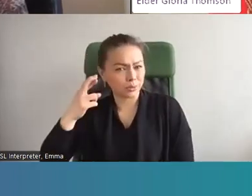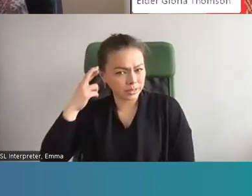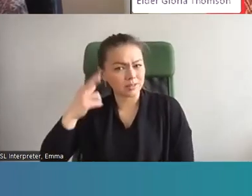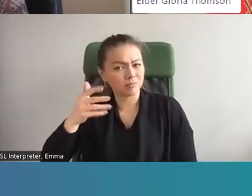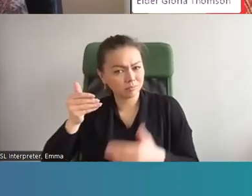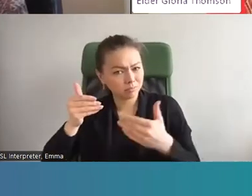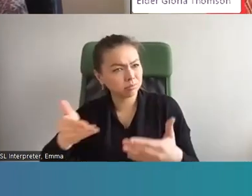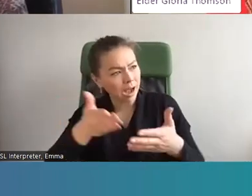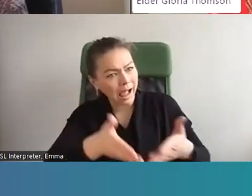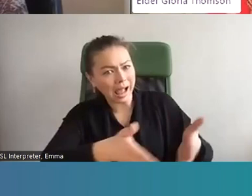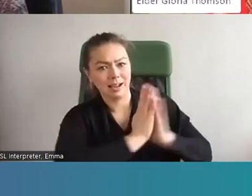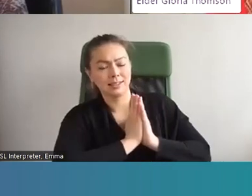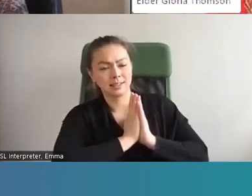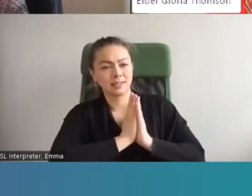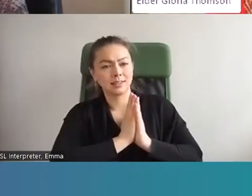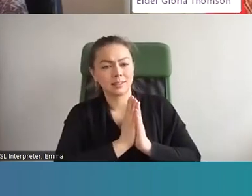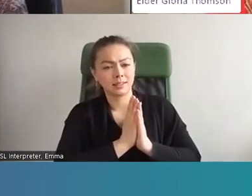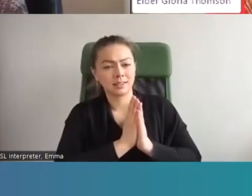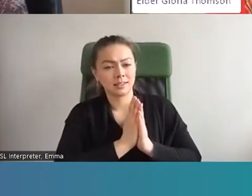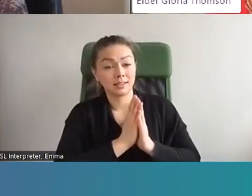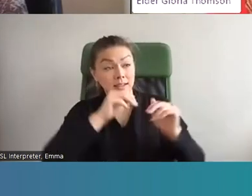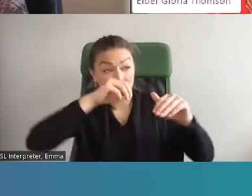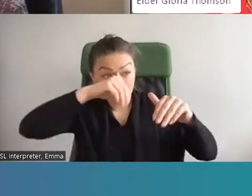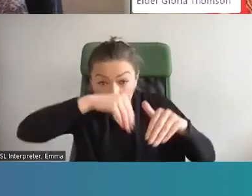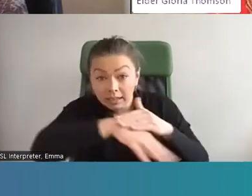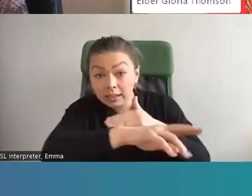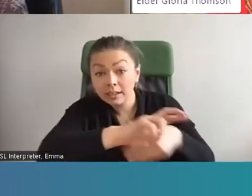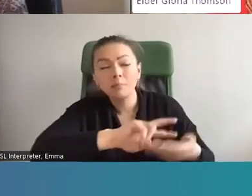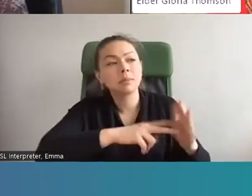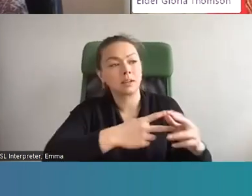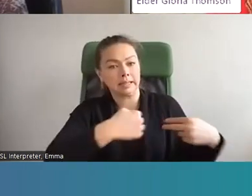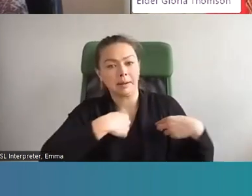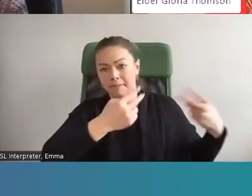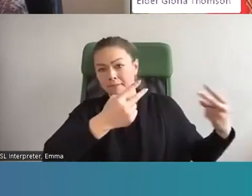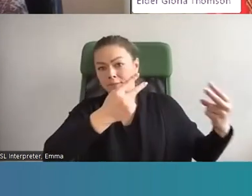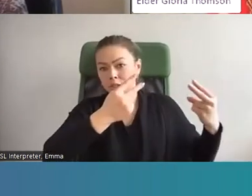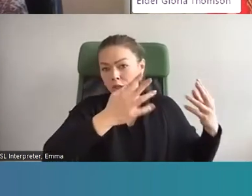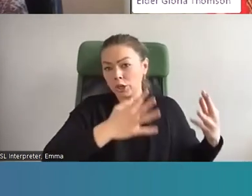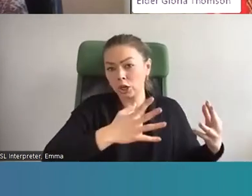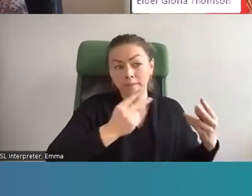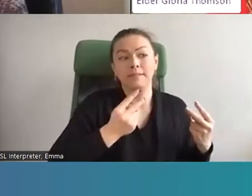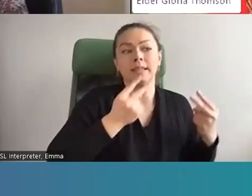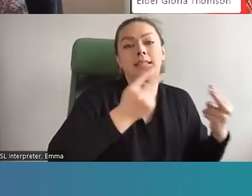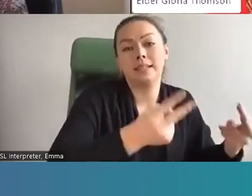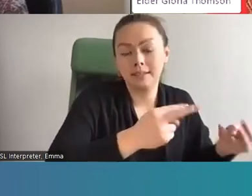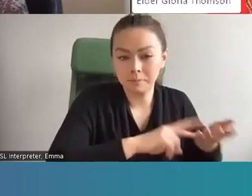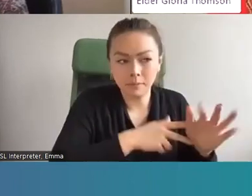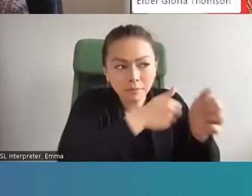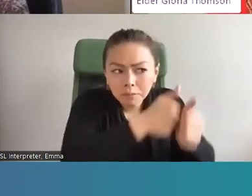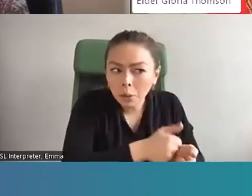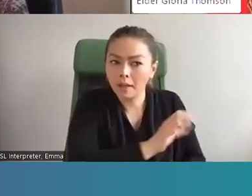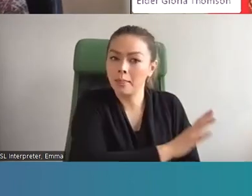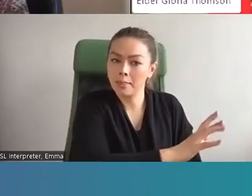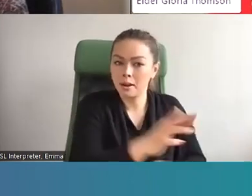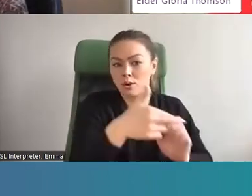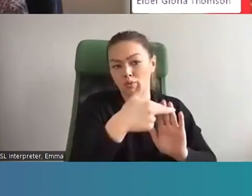place, the rules that they have, because we're a visitor. So I think, you know, a